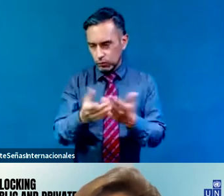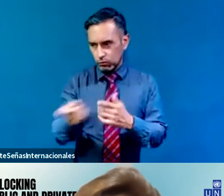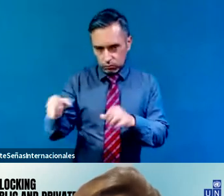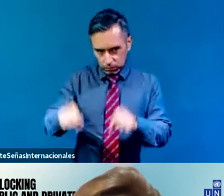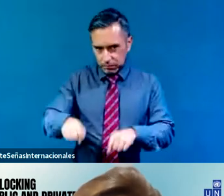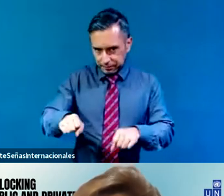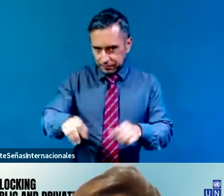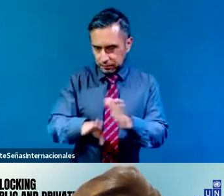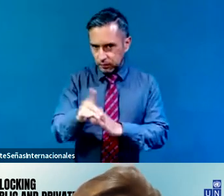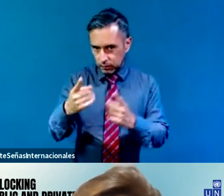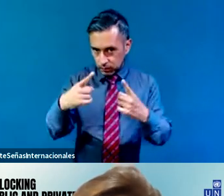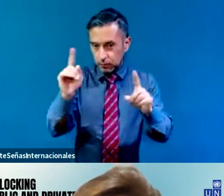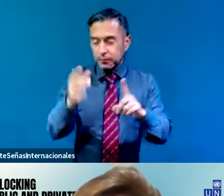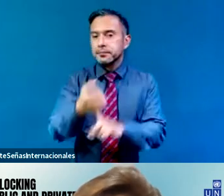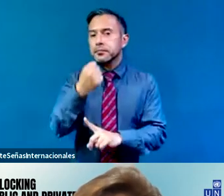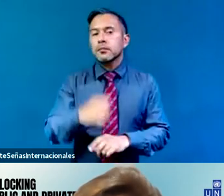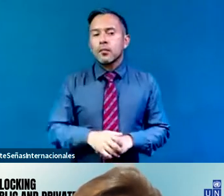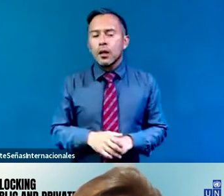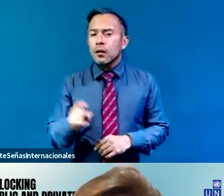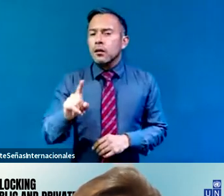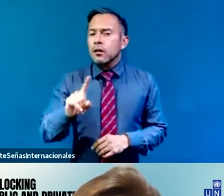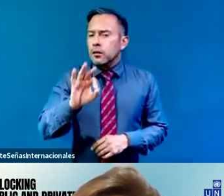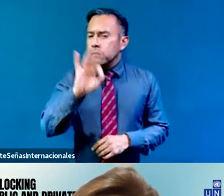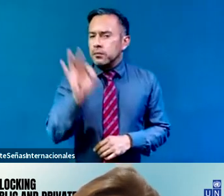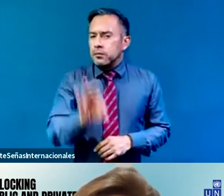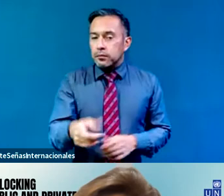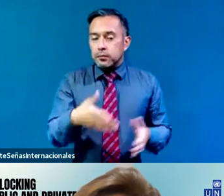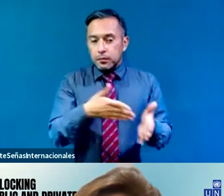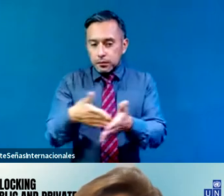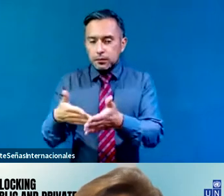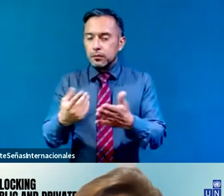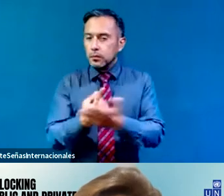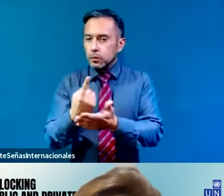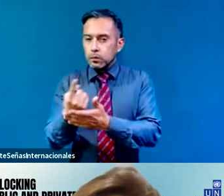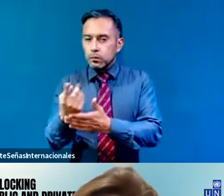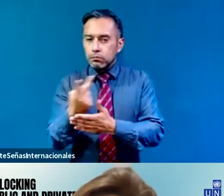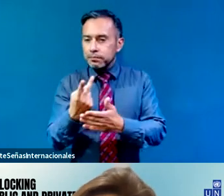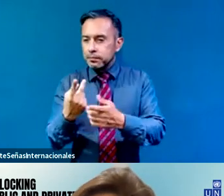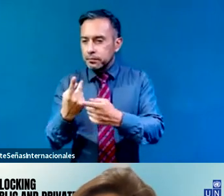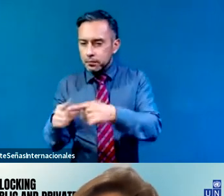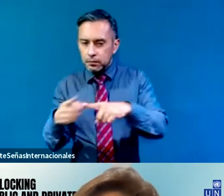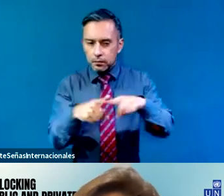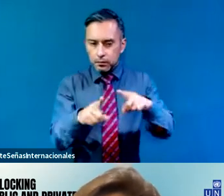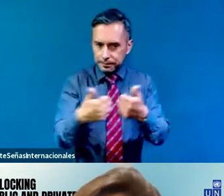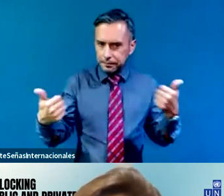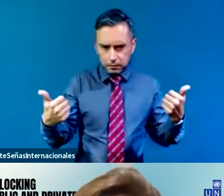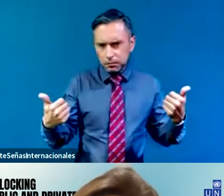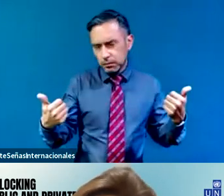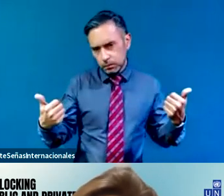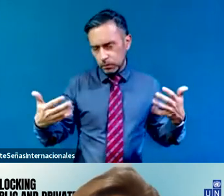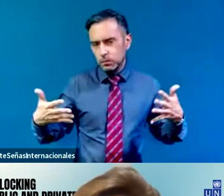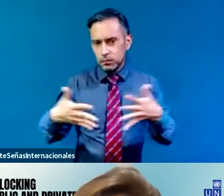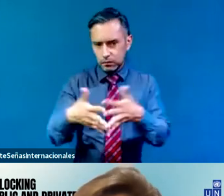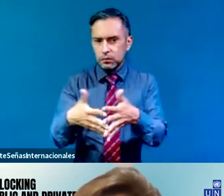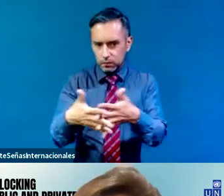not distinct in themselves. They're intertwined with cross-cutting obstacles rooted in large financial